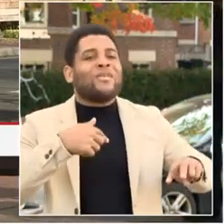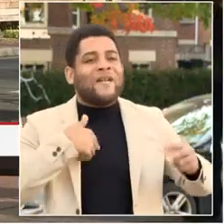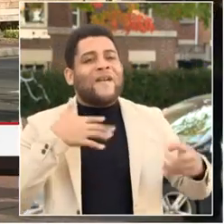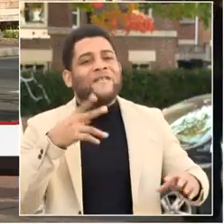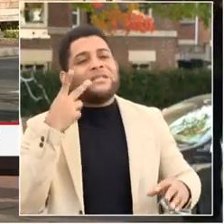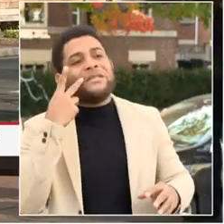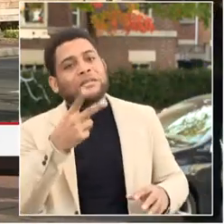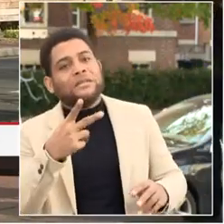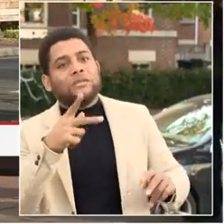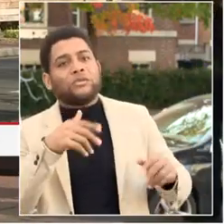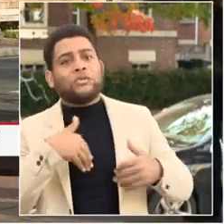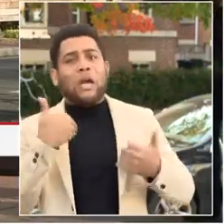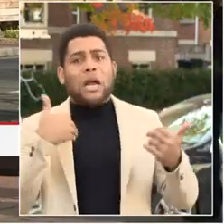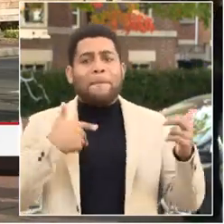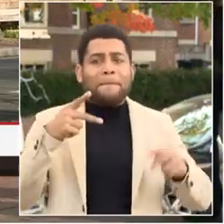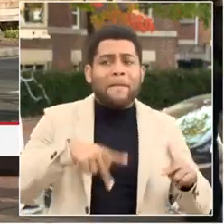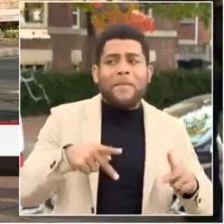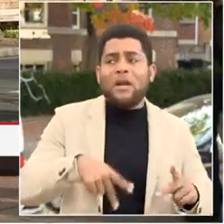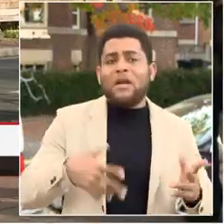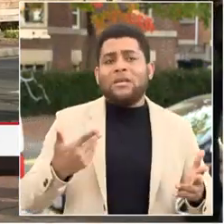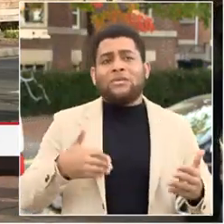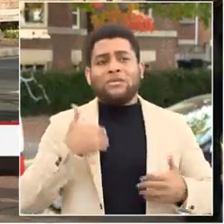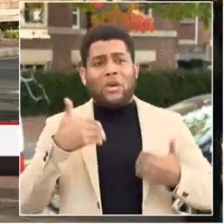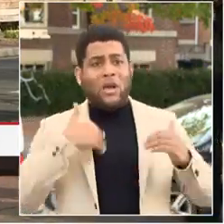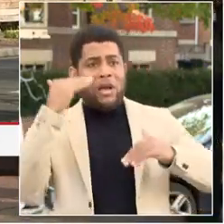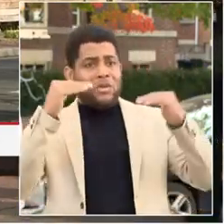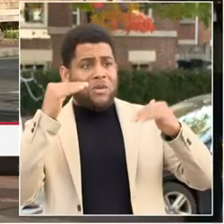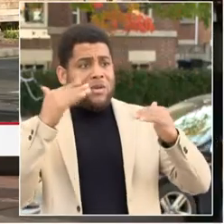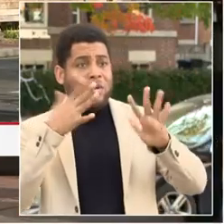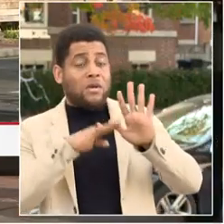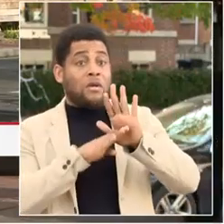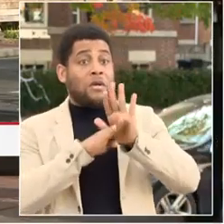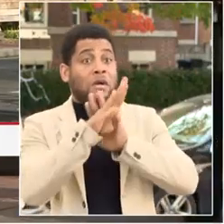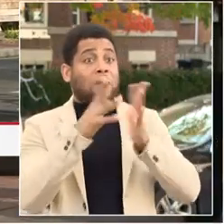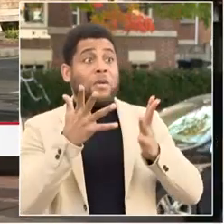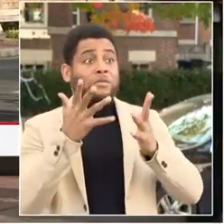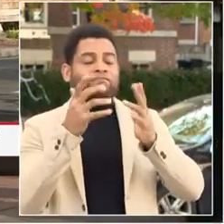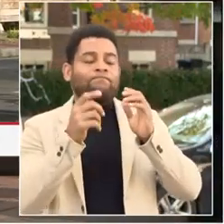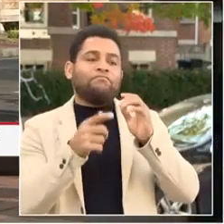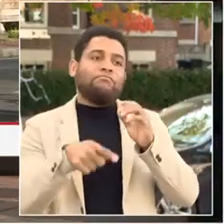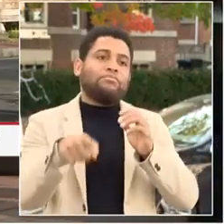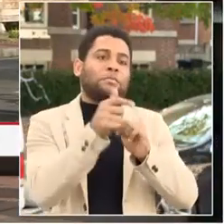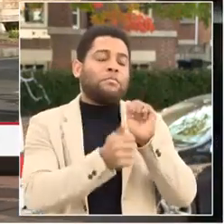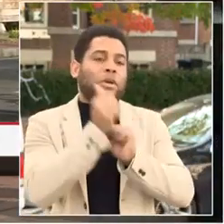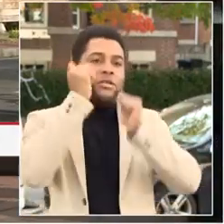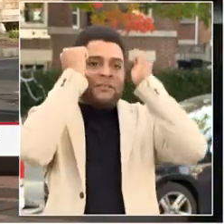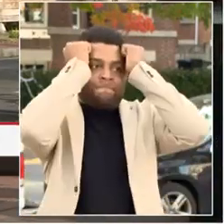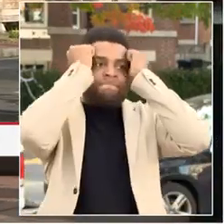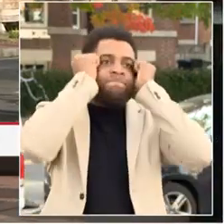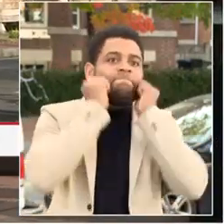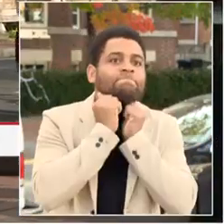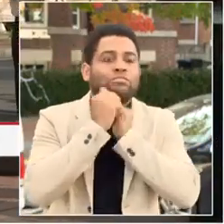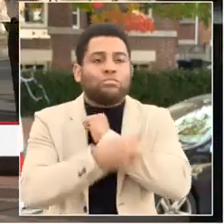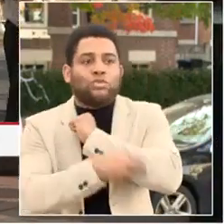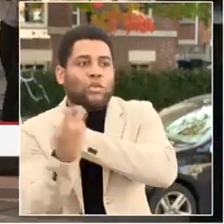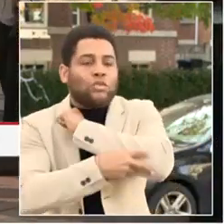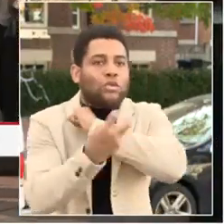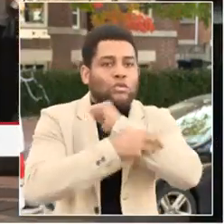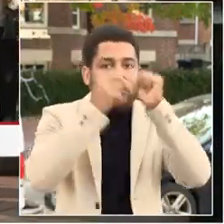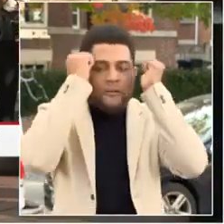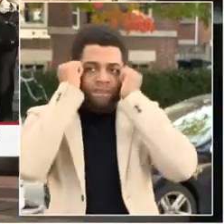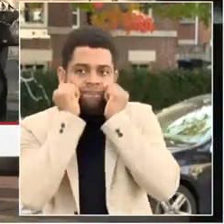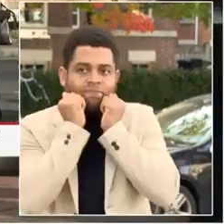adults using more mass to commit crime. And I think this legislation will give our officers the opportunity to be able to engage with some of